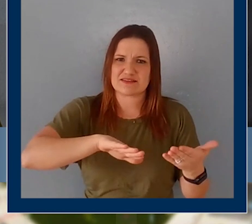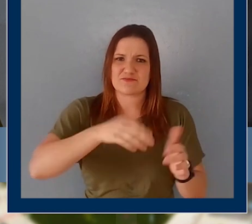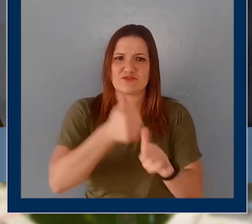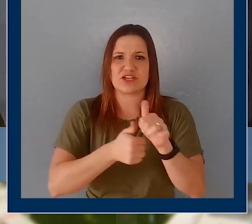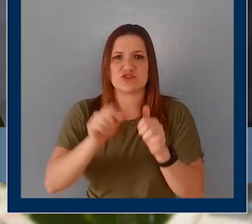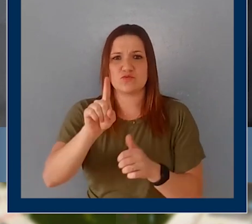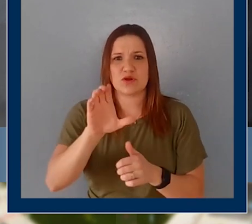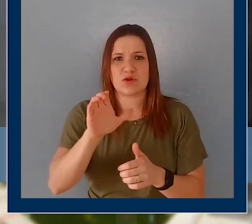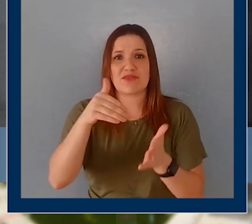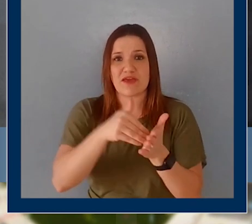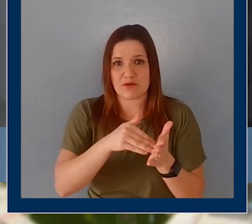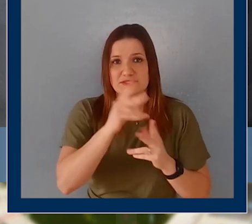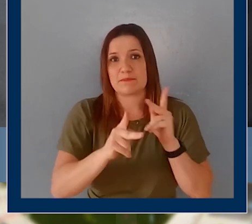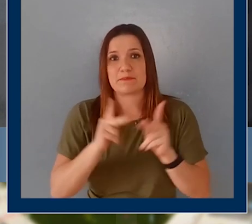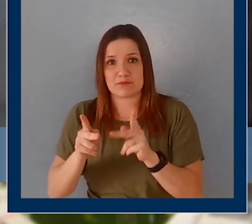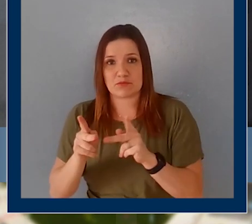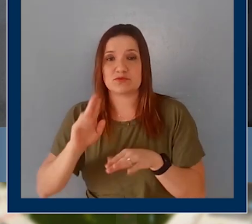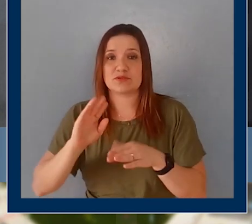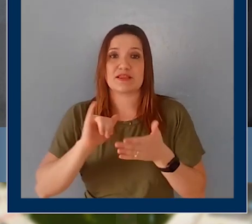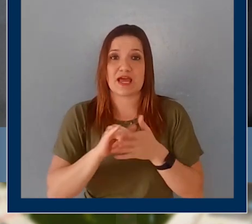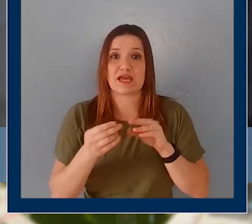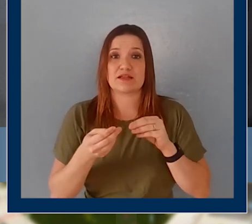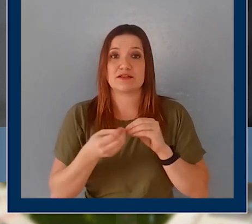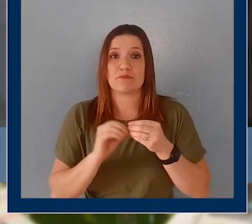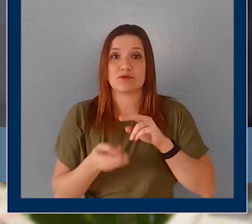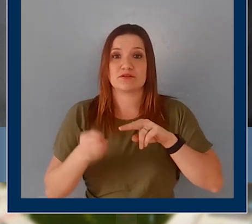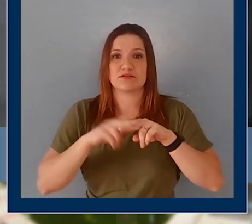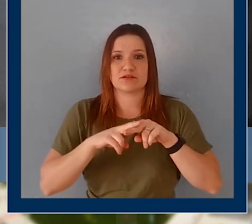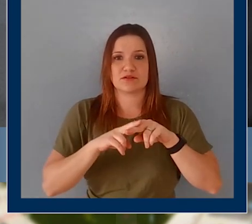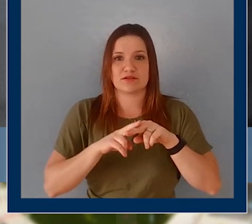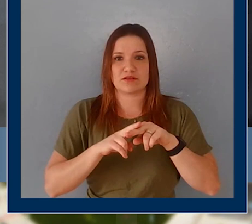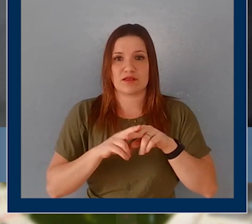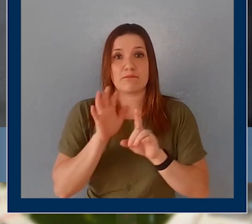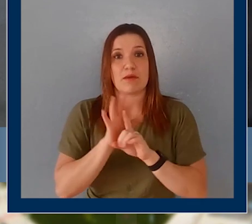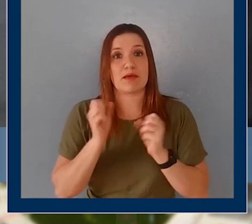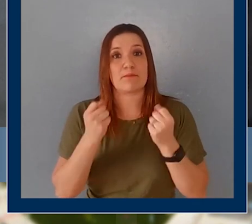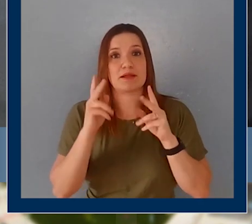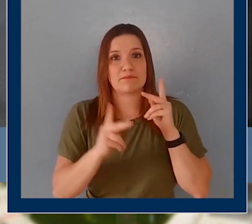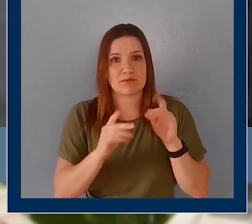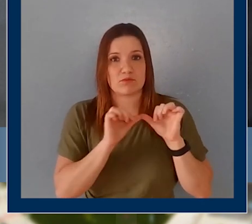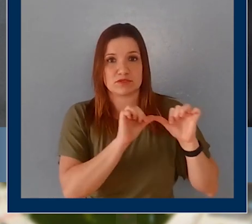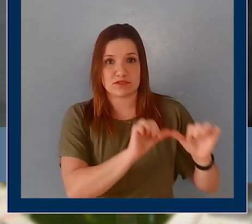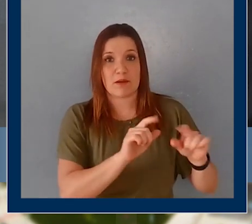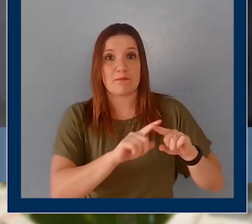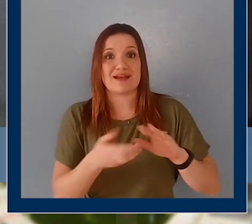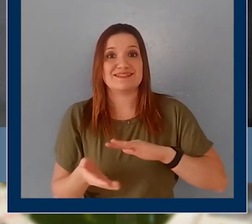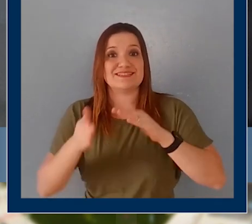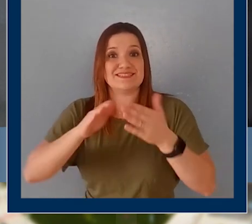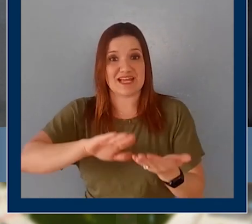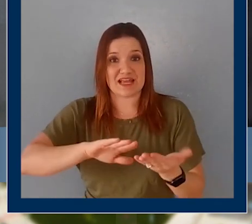1.1% of those that contract COVID. So the 2.8 million since the beginning of the pandemic,